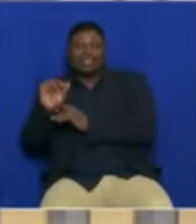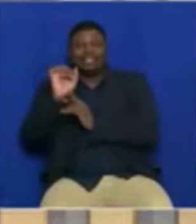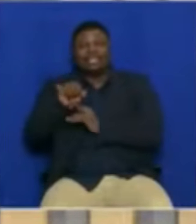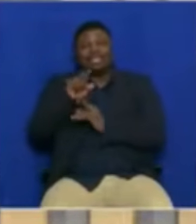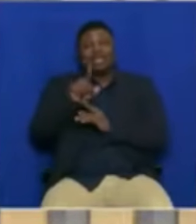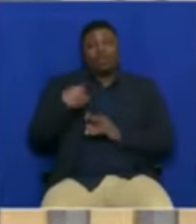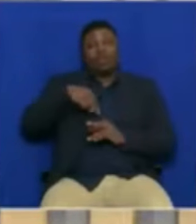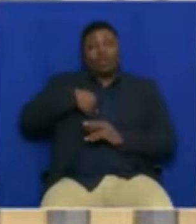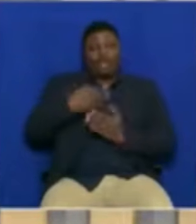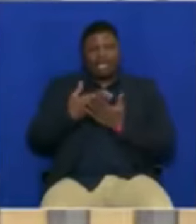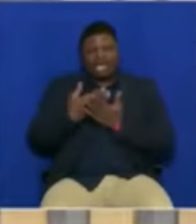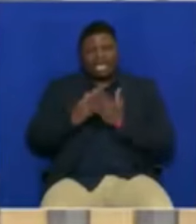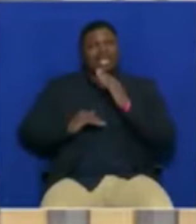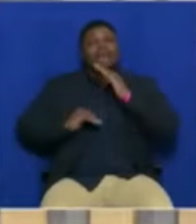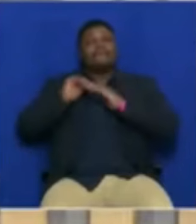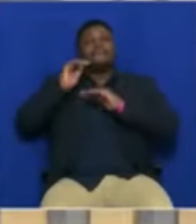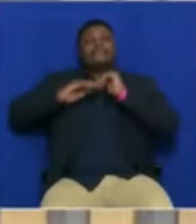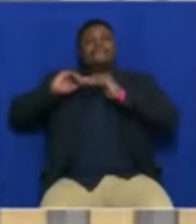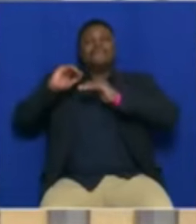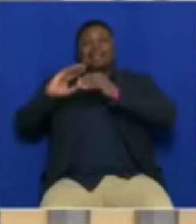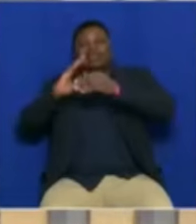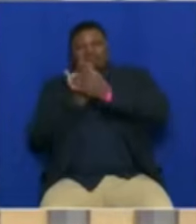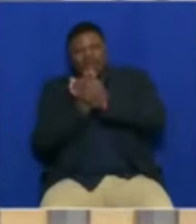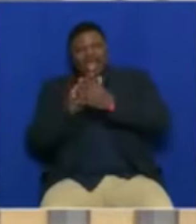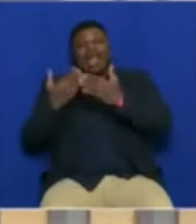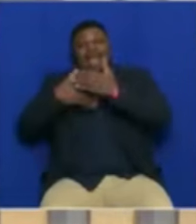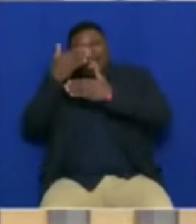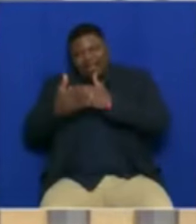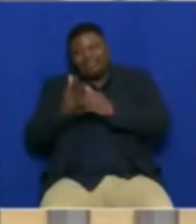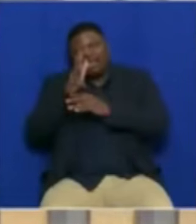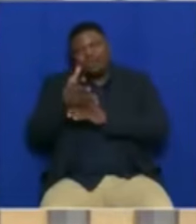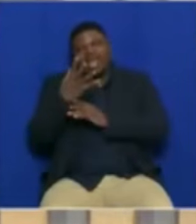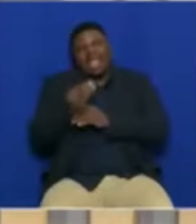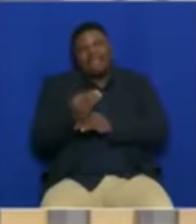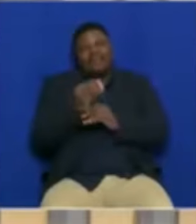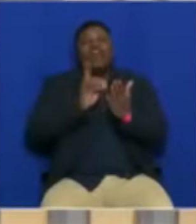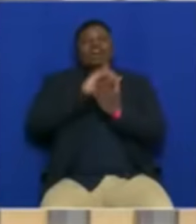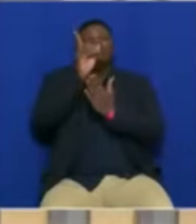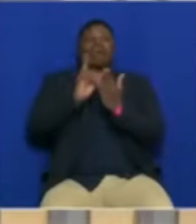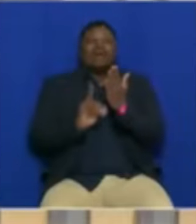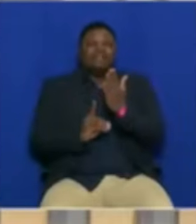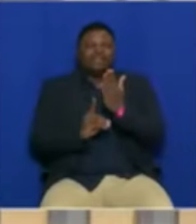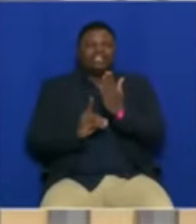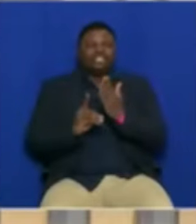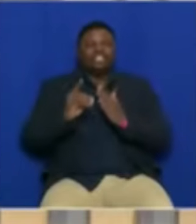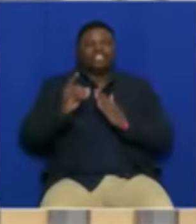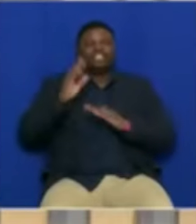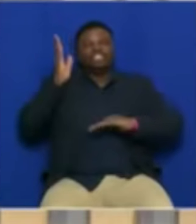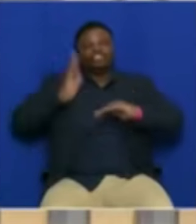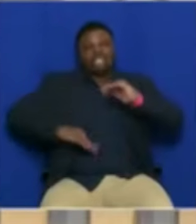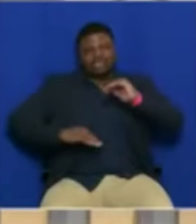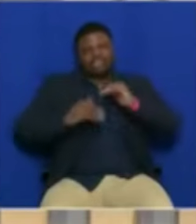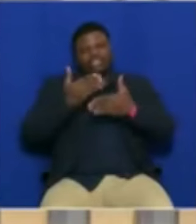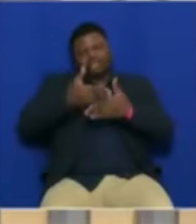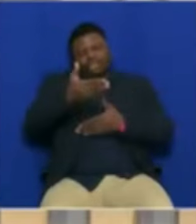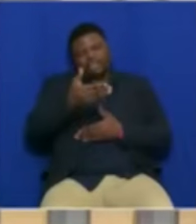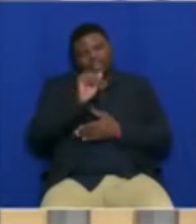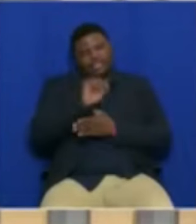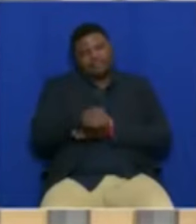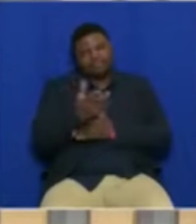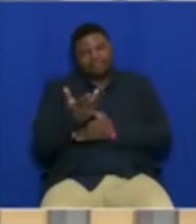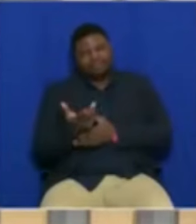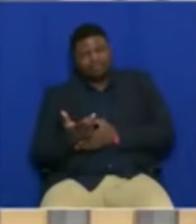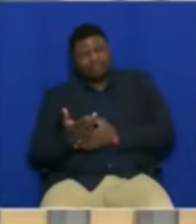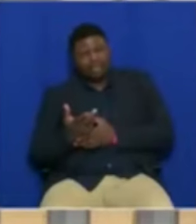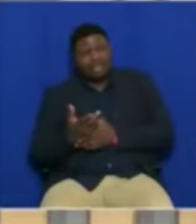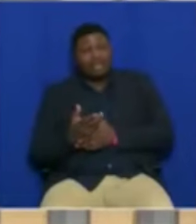is done, the presentation to management and the head of the office, where after that a